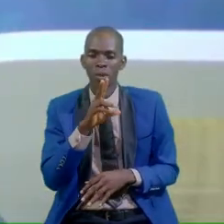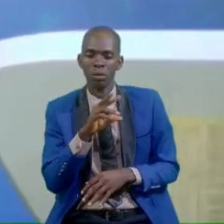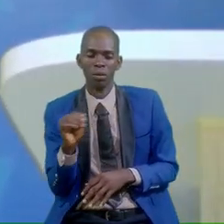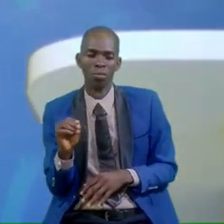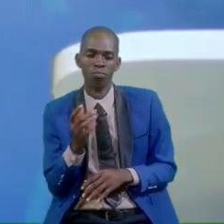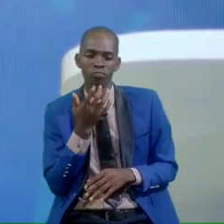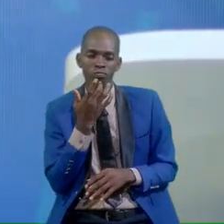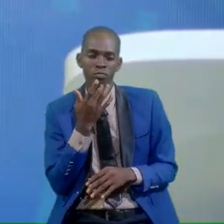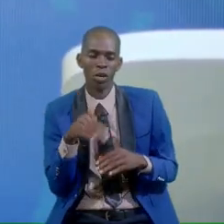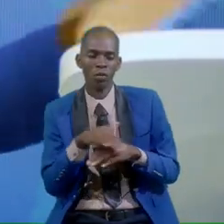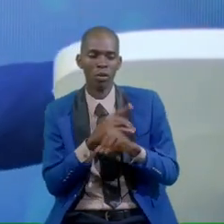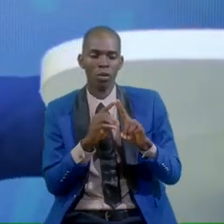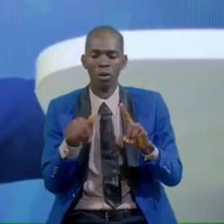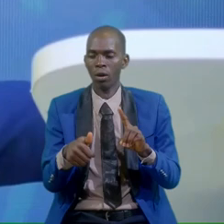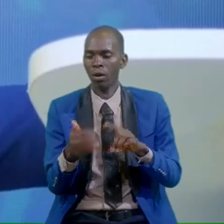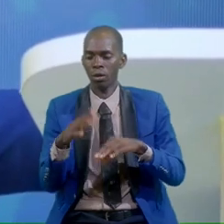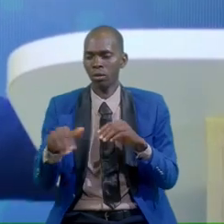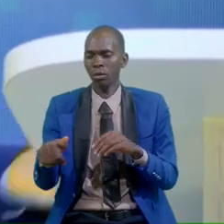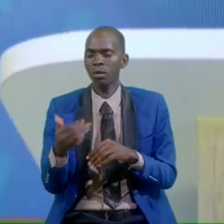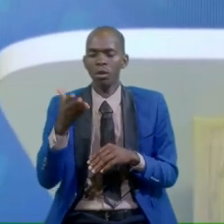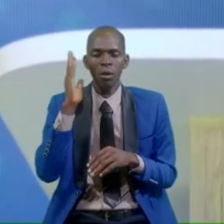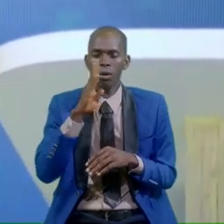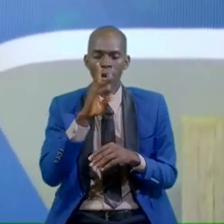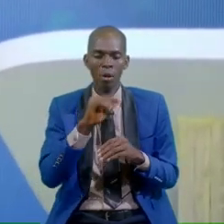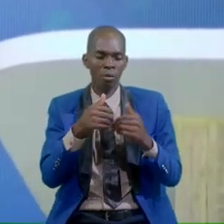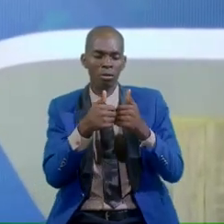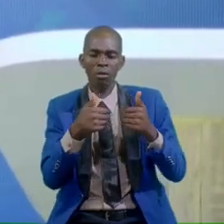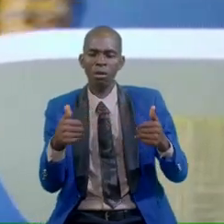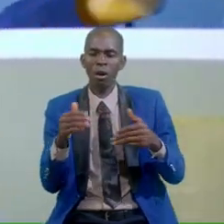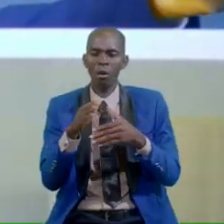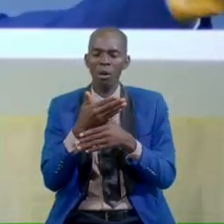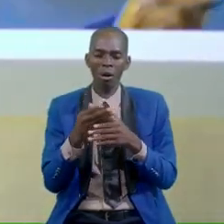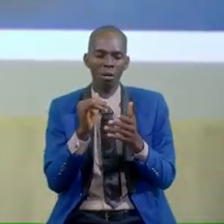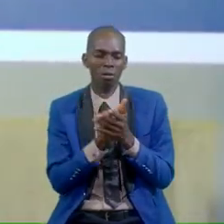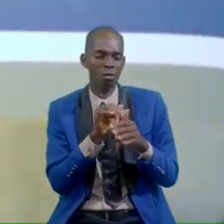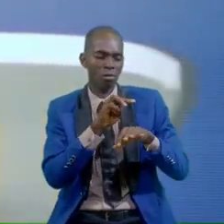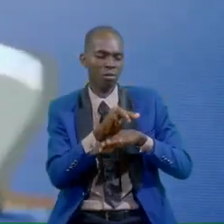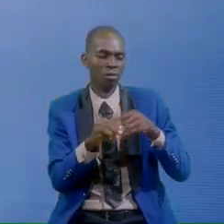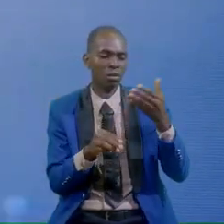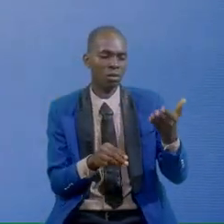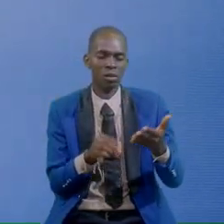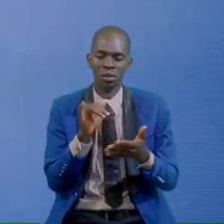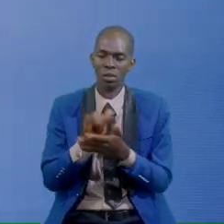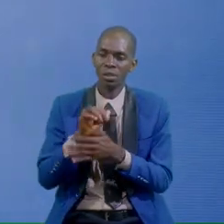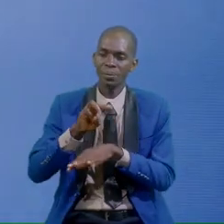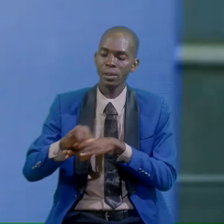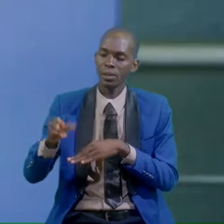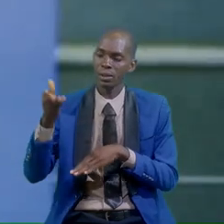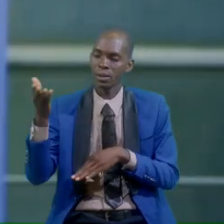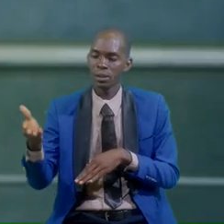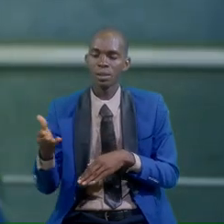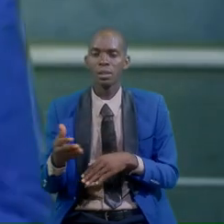no demarcation. There'll be no difference between that ministry here, that ministry here. If